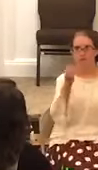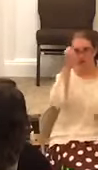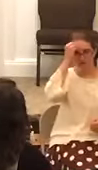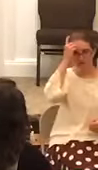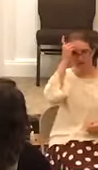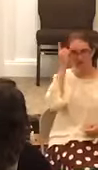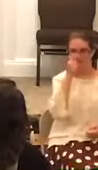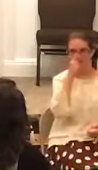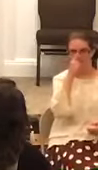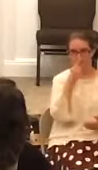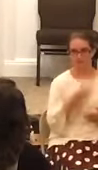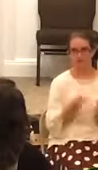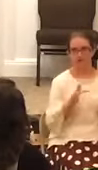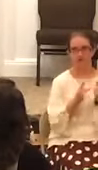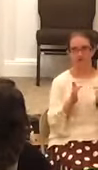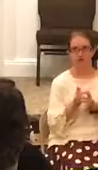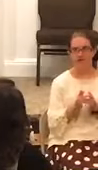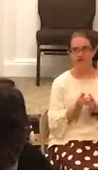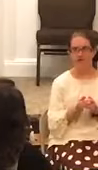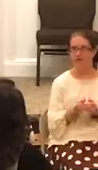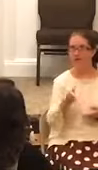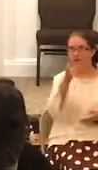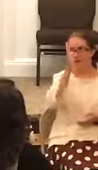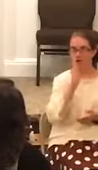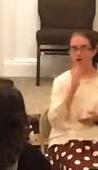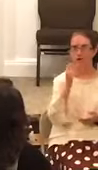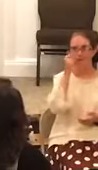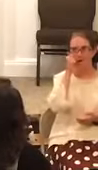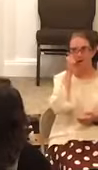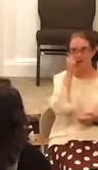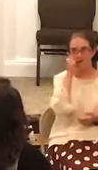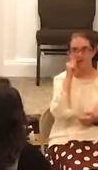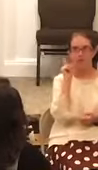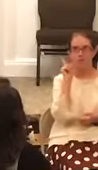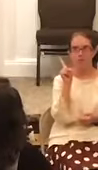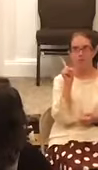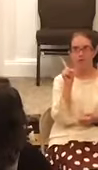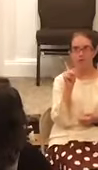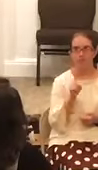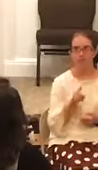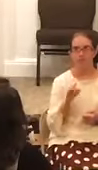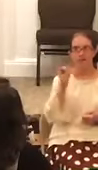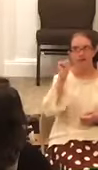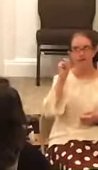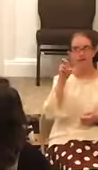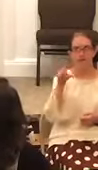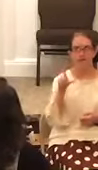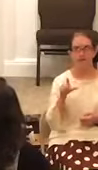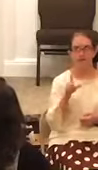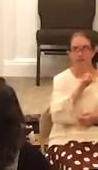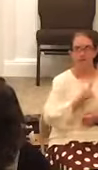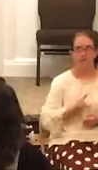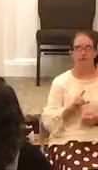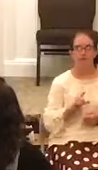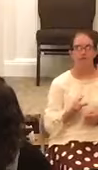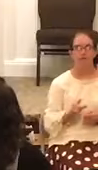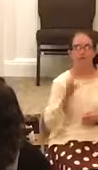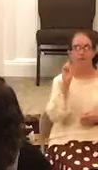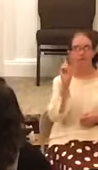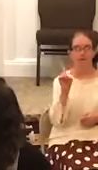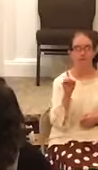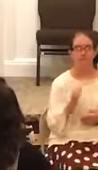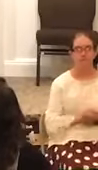understand? Jesus is God in flesh. He's one. Hero Israel, the Lord is our Lord. The Lord is